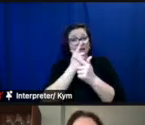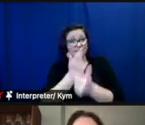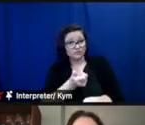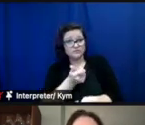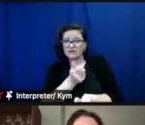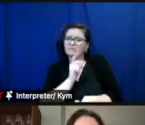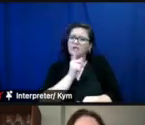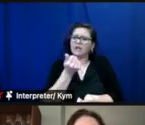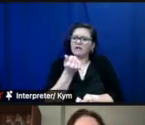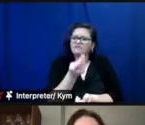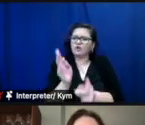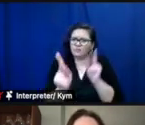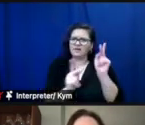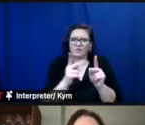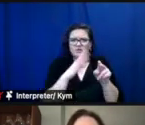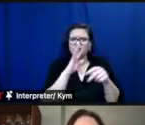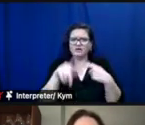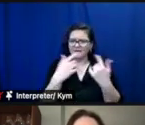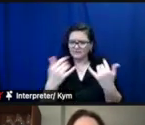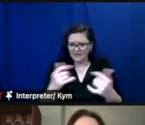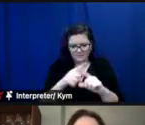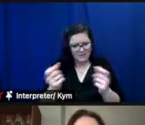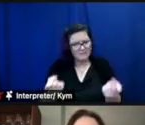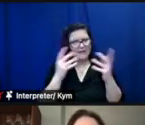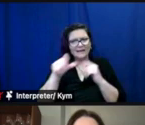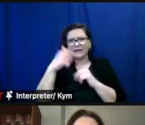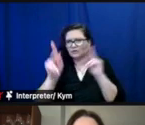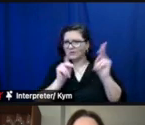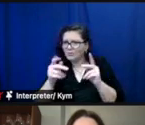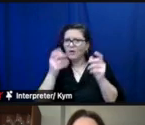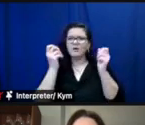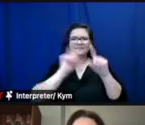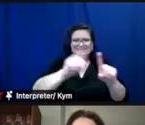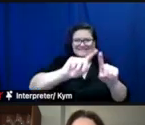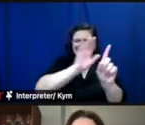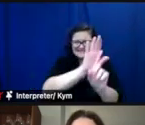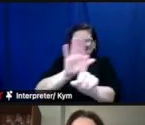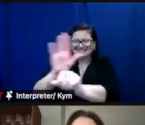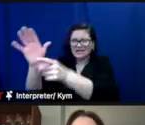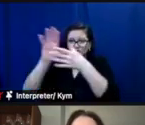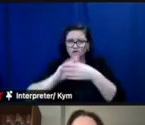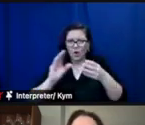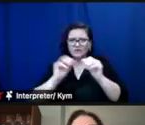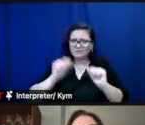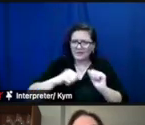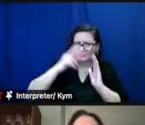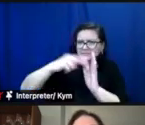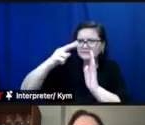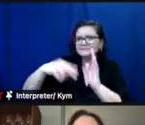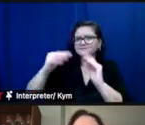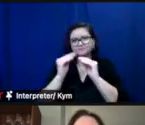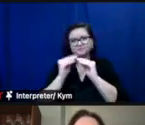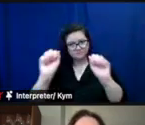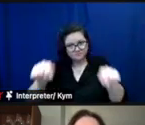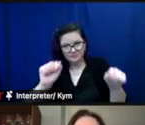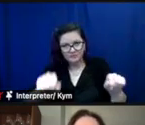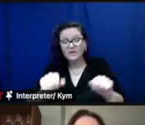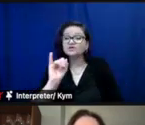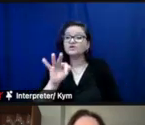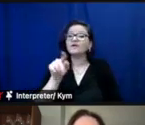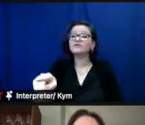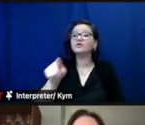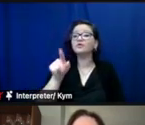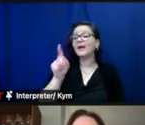people. There are so many other people with all their stories that you can read about. So if you were going to leave your home, so